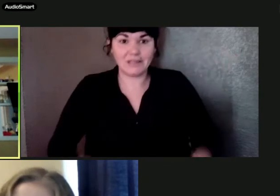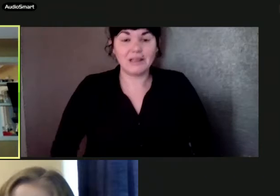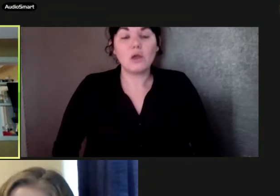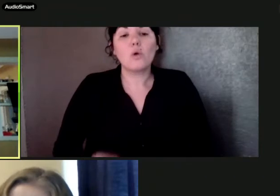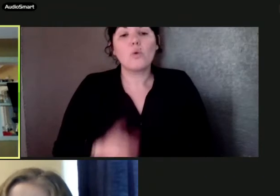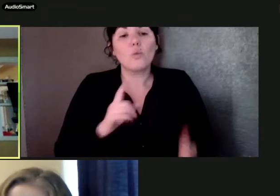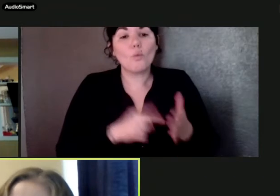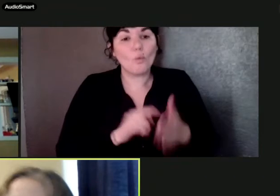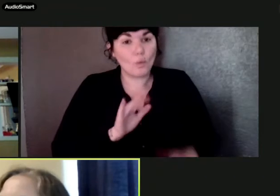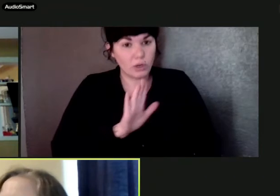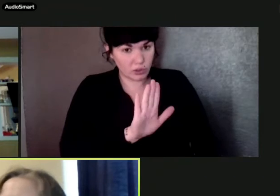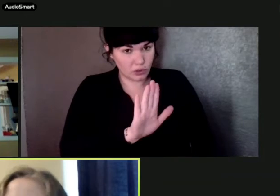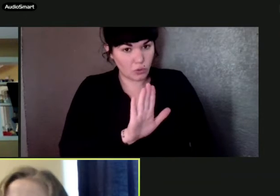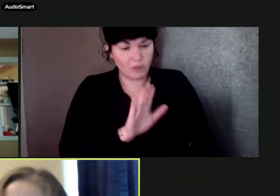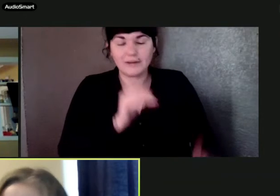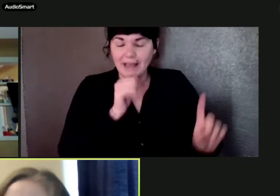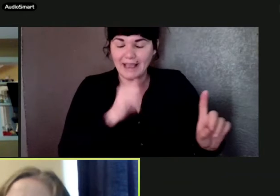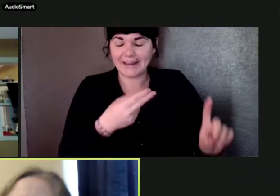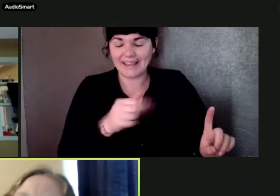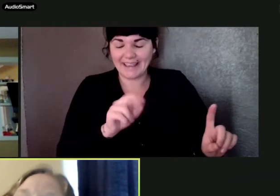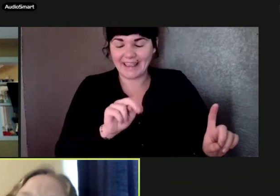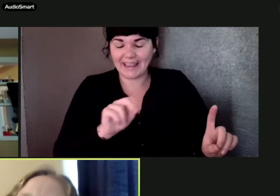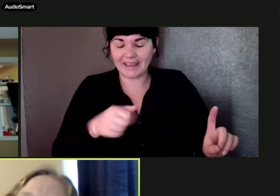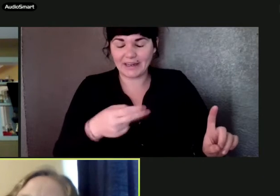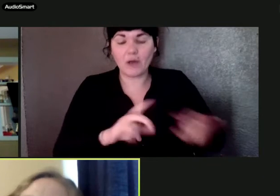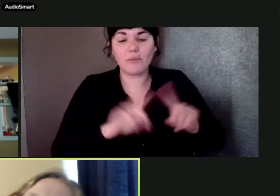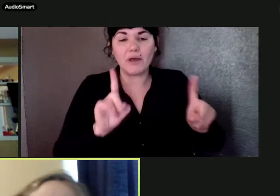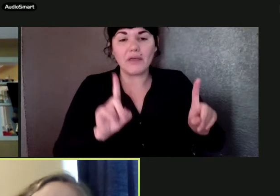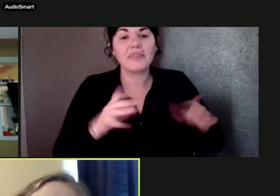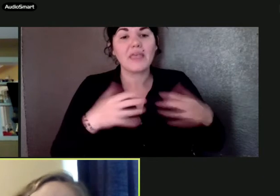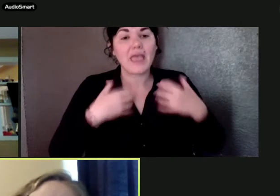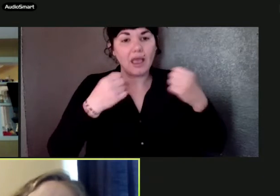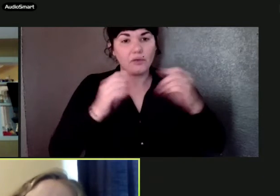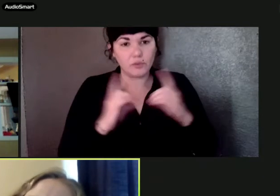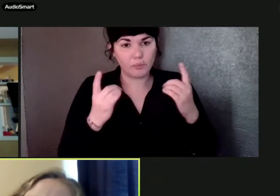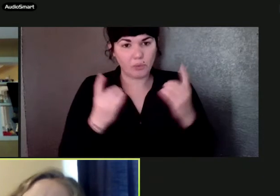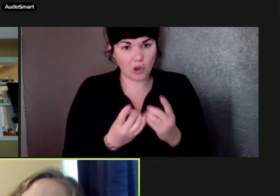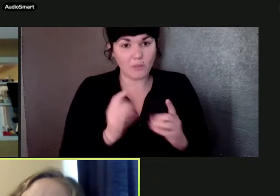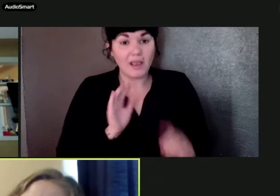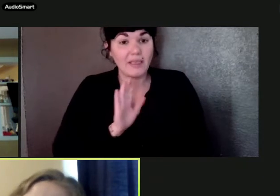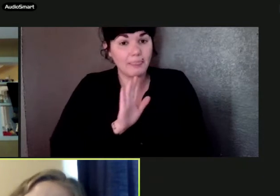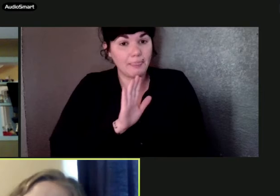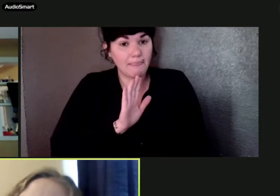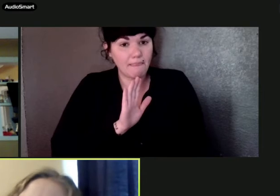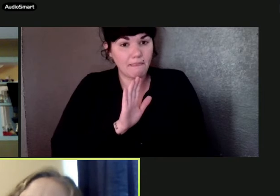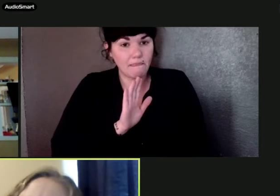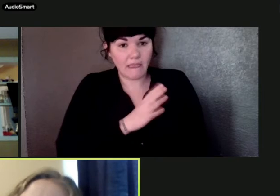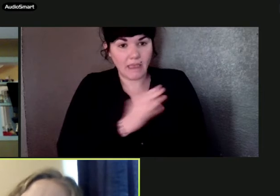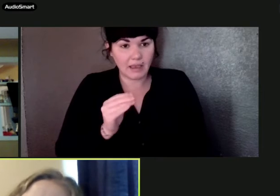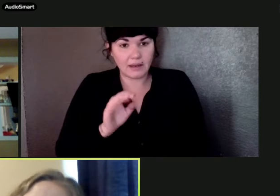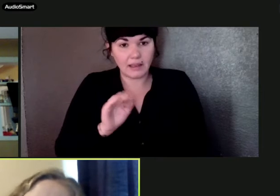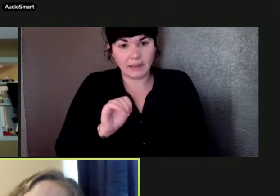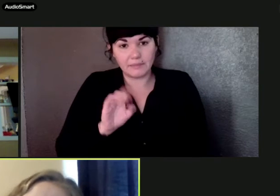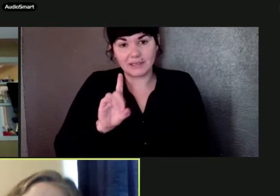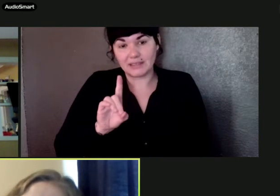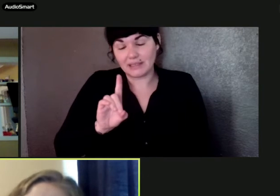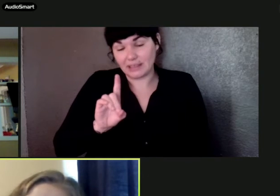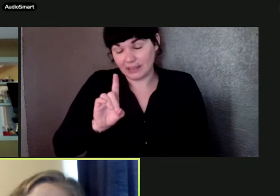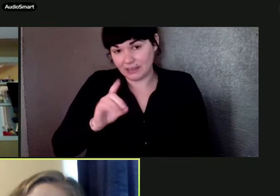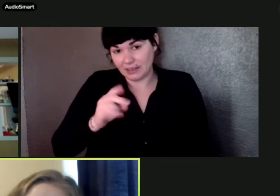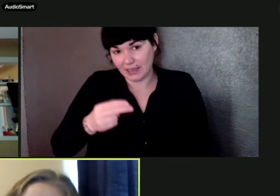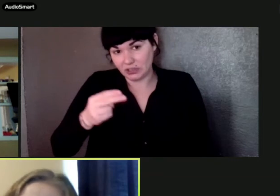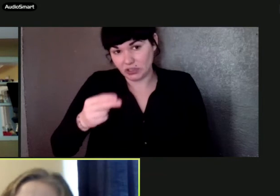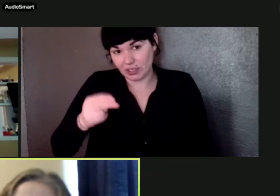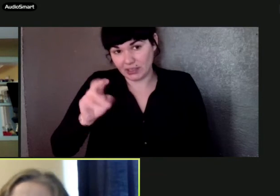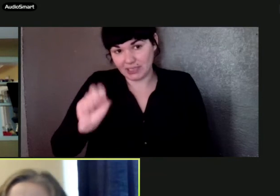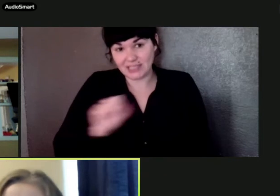What are the health departments? I want to make sure, clarity. What are the health departments and MDHHS's recommendations for organizations